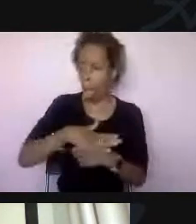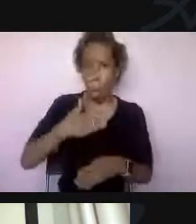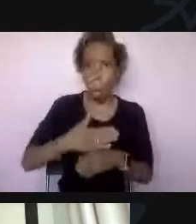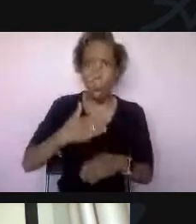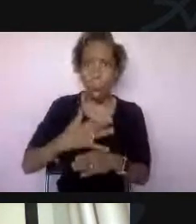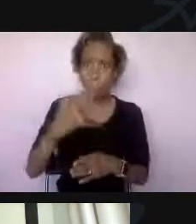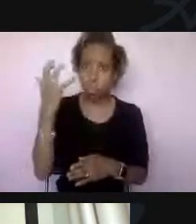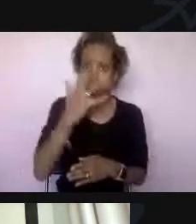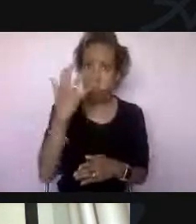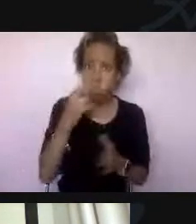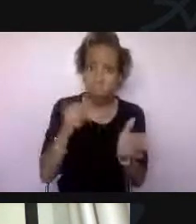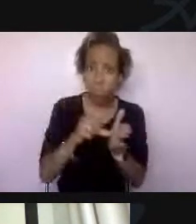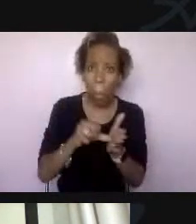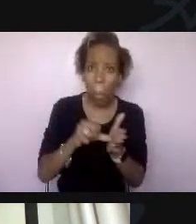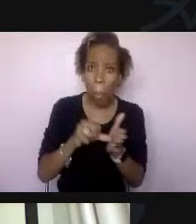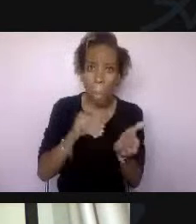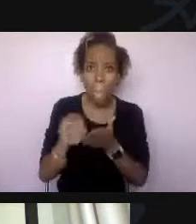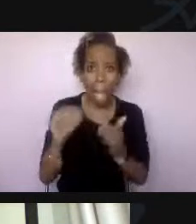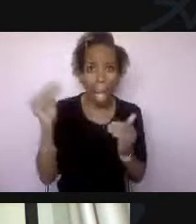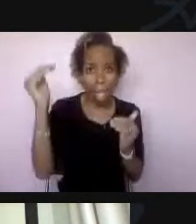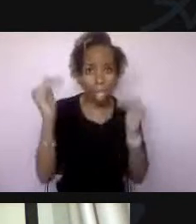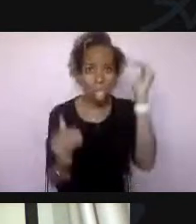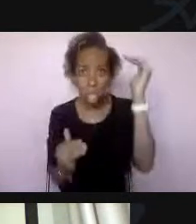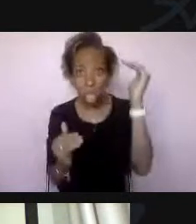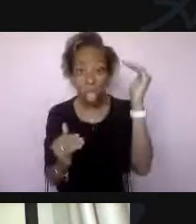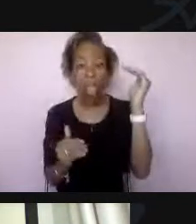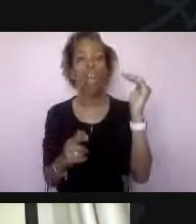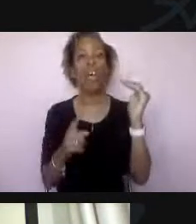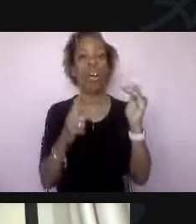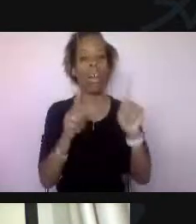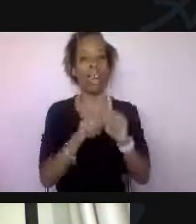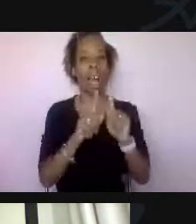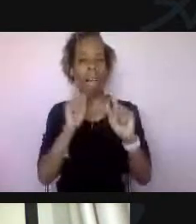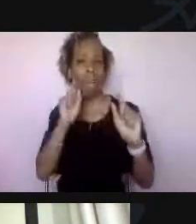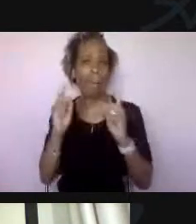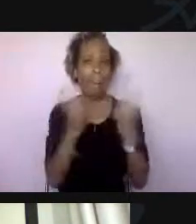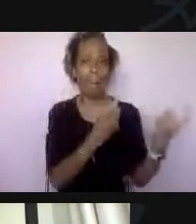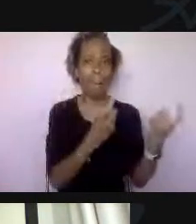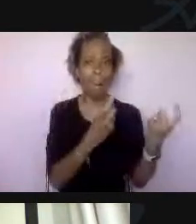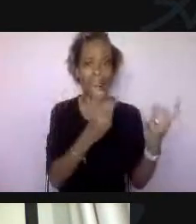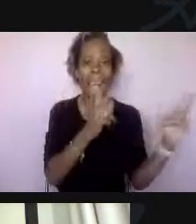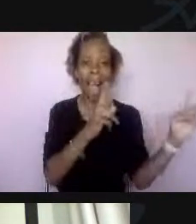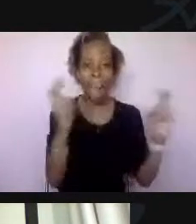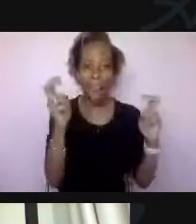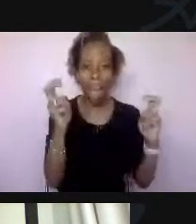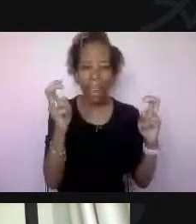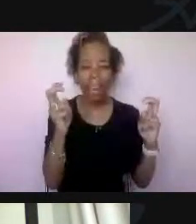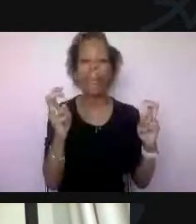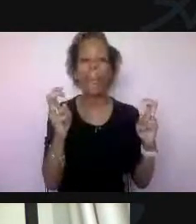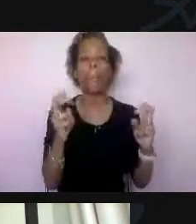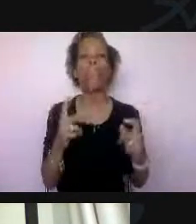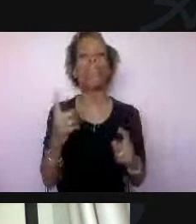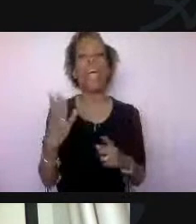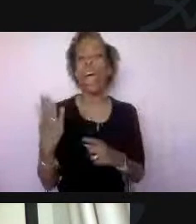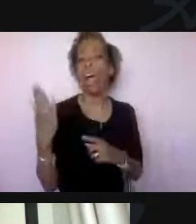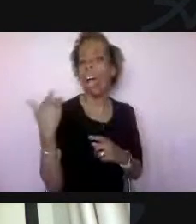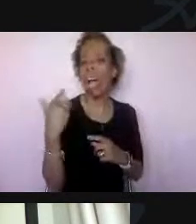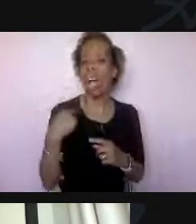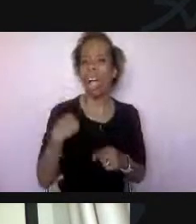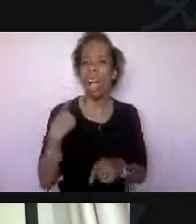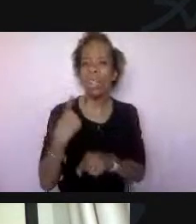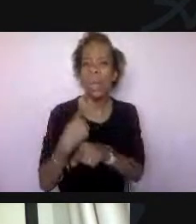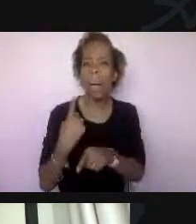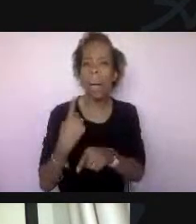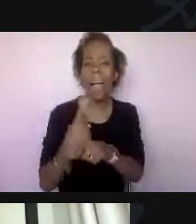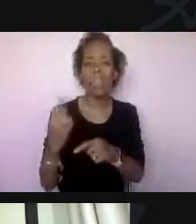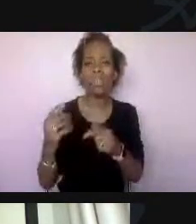pay. And that's the kind of stuff that you definitely want to use in campaigning. And when we were talking earlier about some of the stuff that you might kind of pick out in